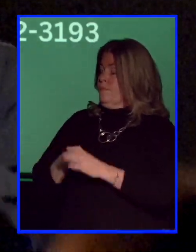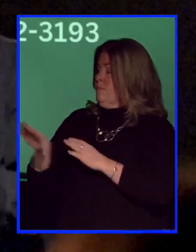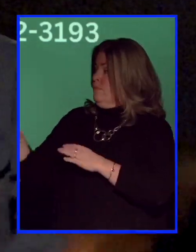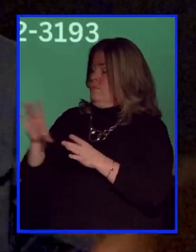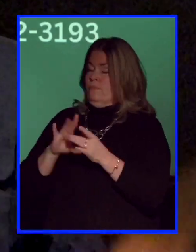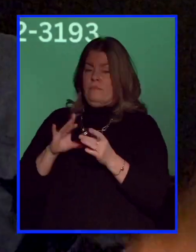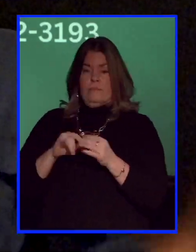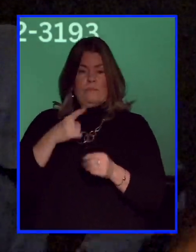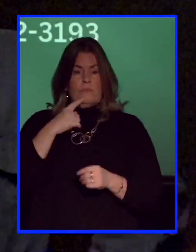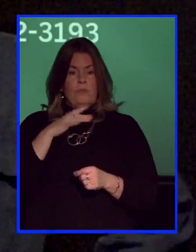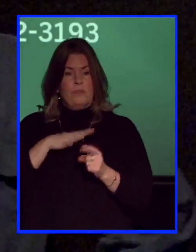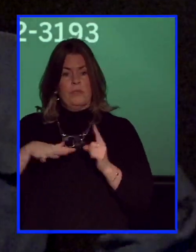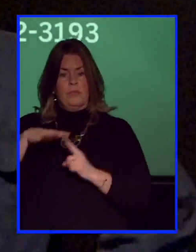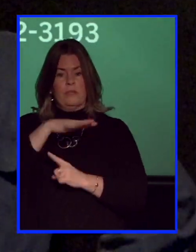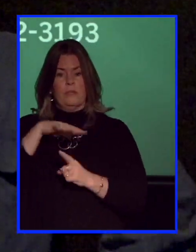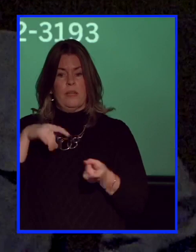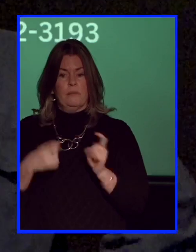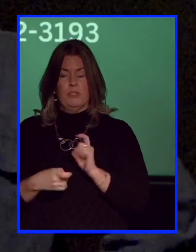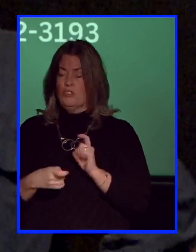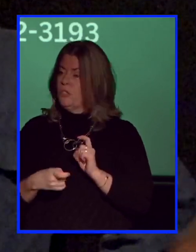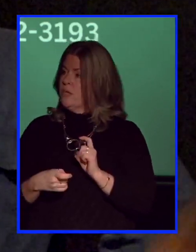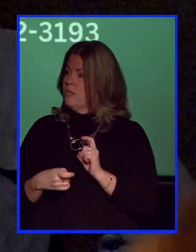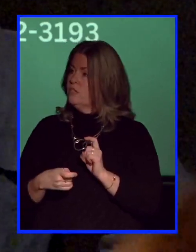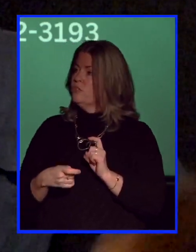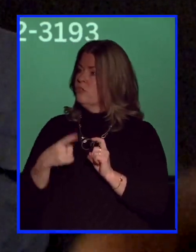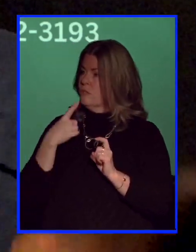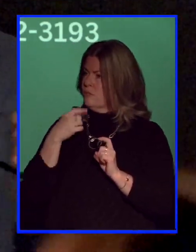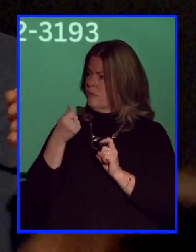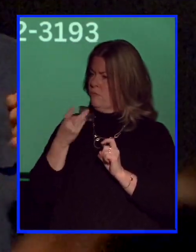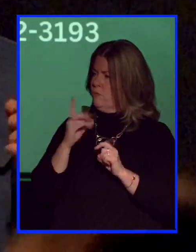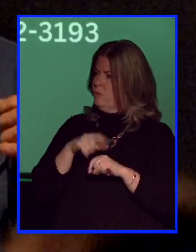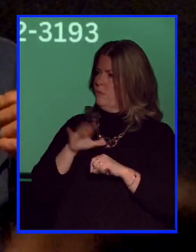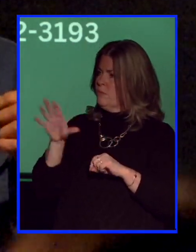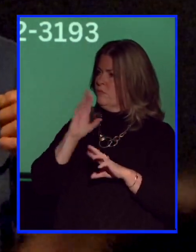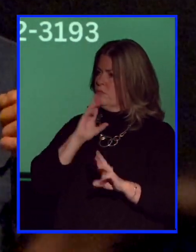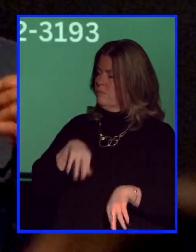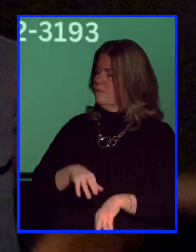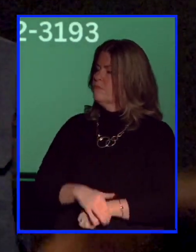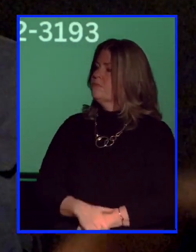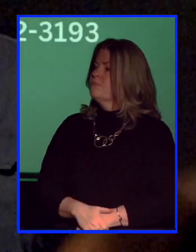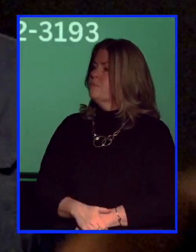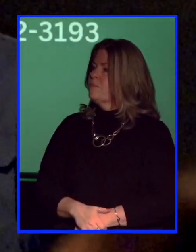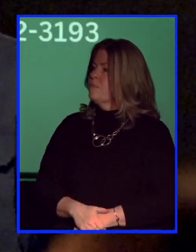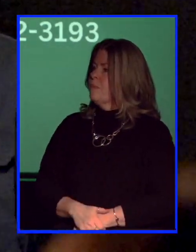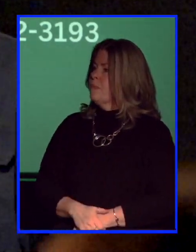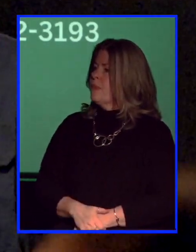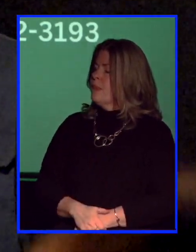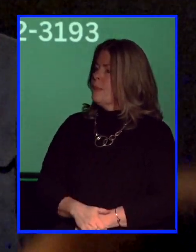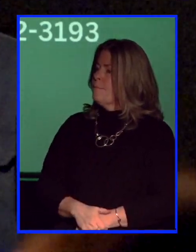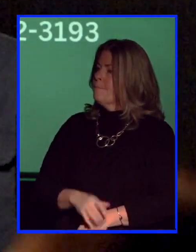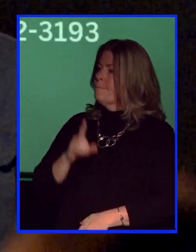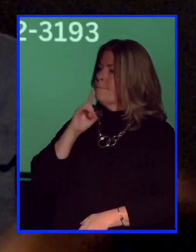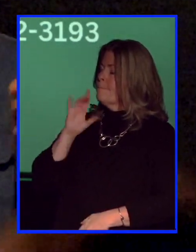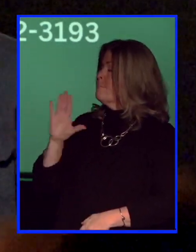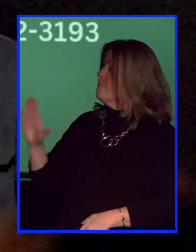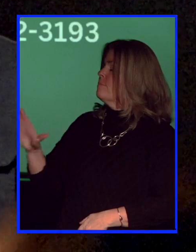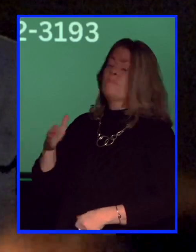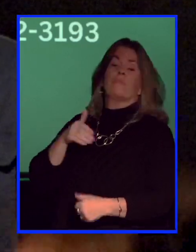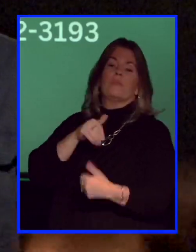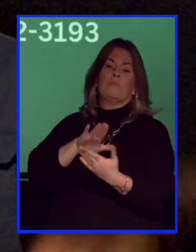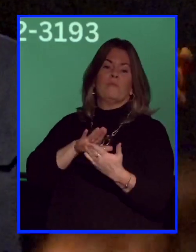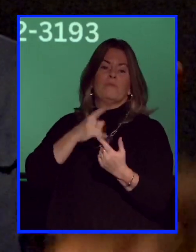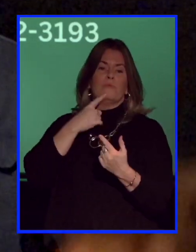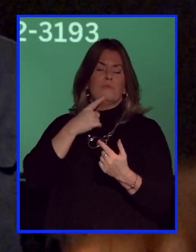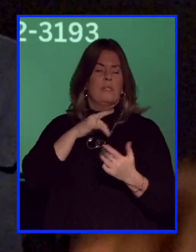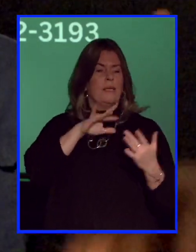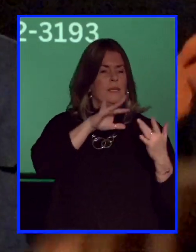climate change and a couple times in your responses, and I was thinking your approach, you referenced like with broadband